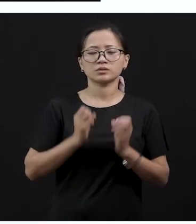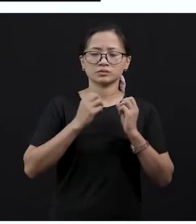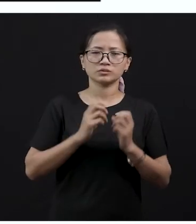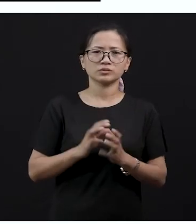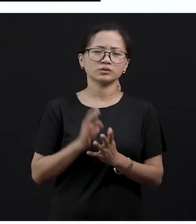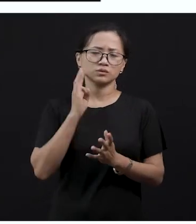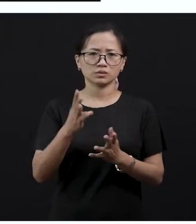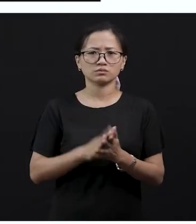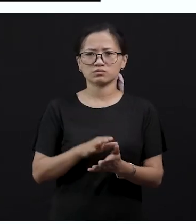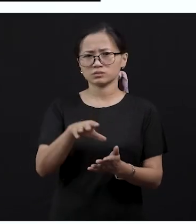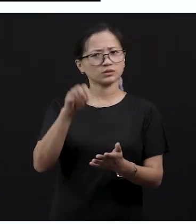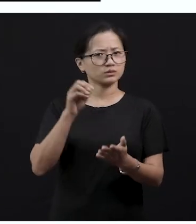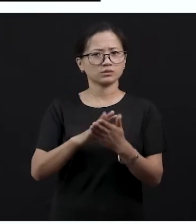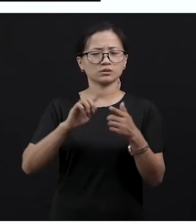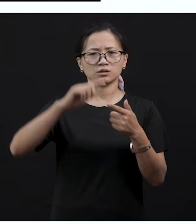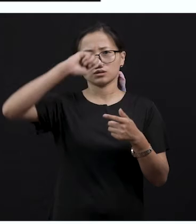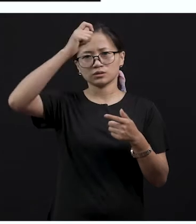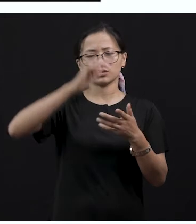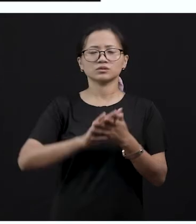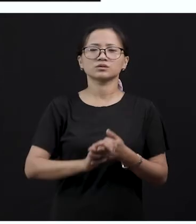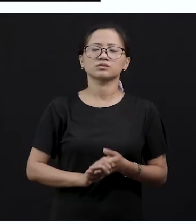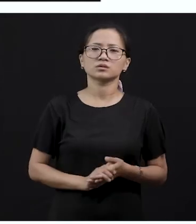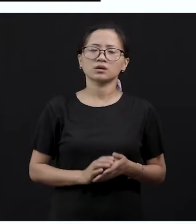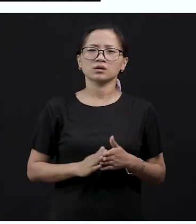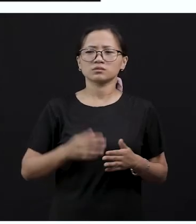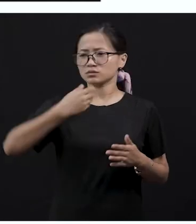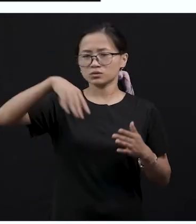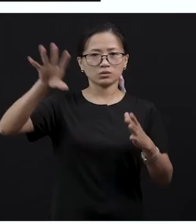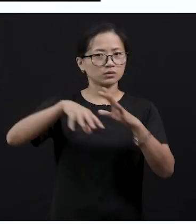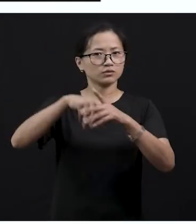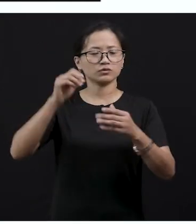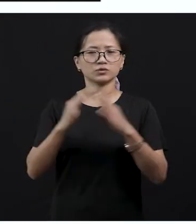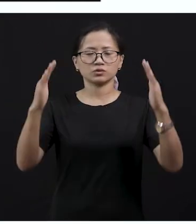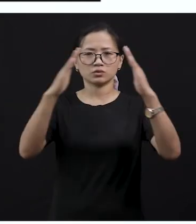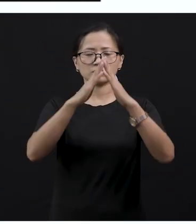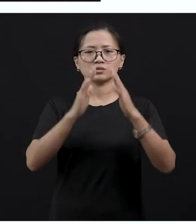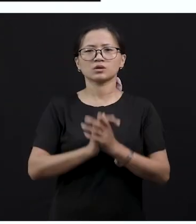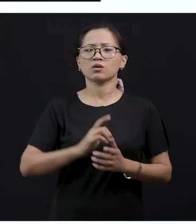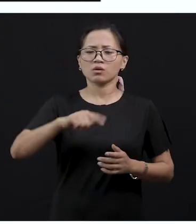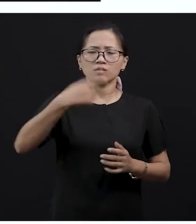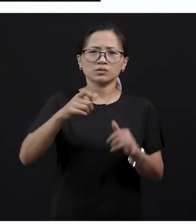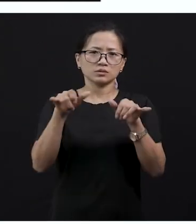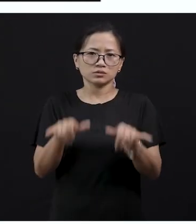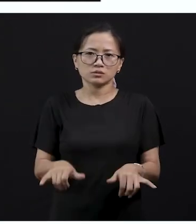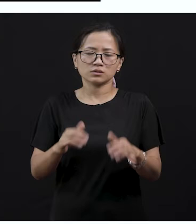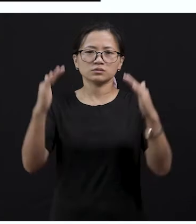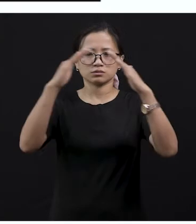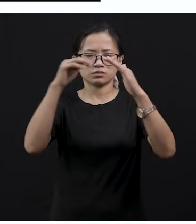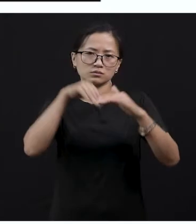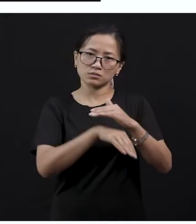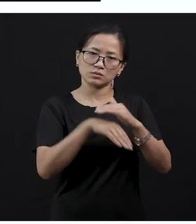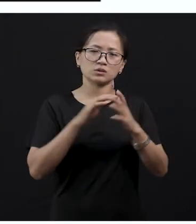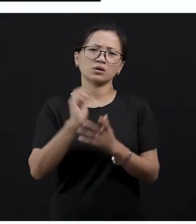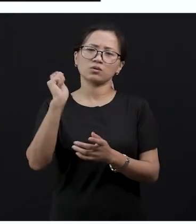get education, they can't go out of the homes like the man, they have to always stay inside the